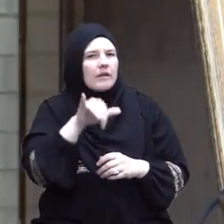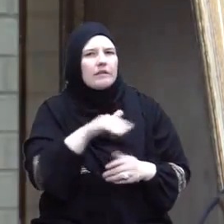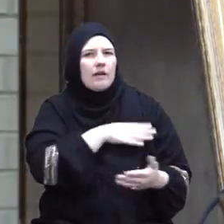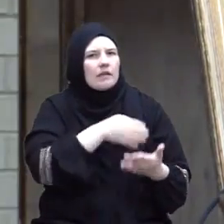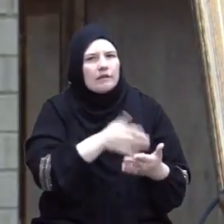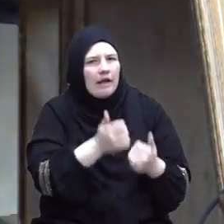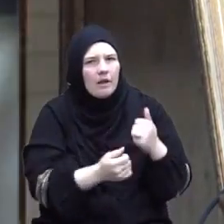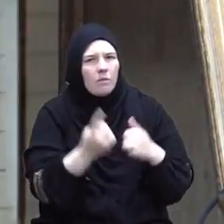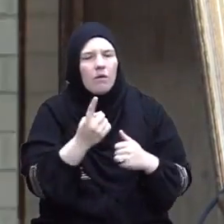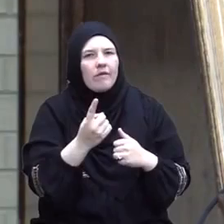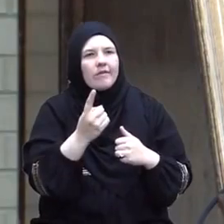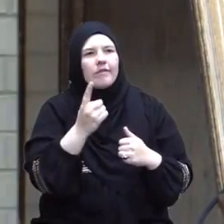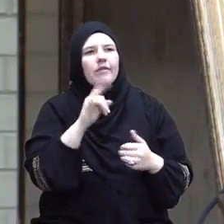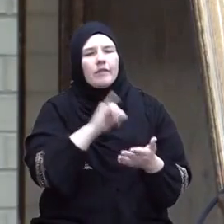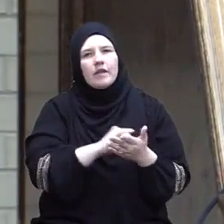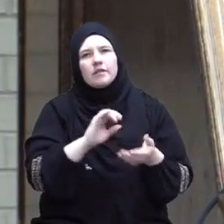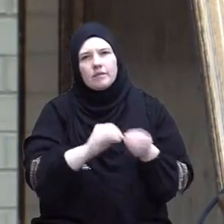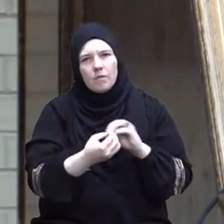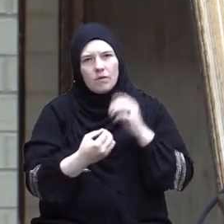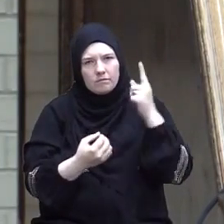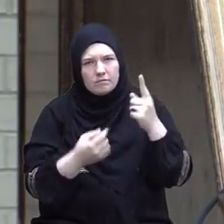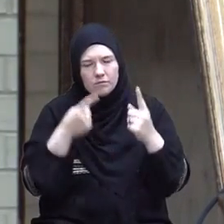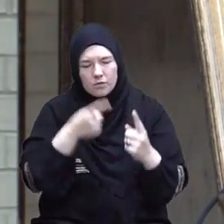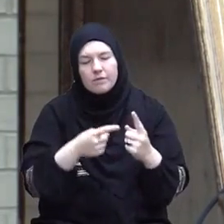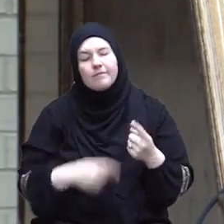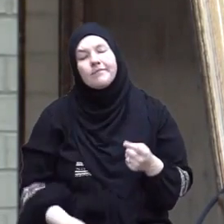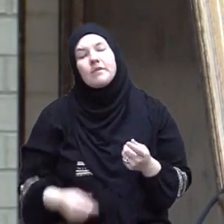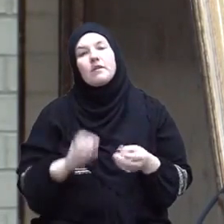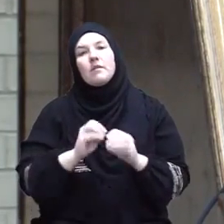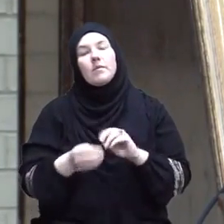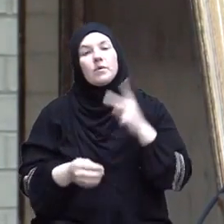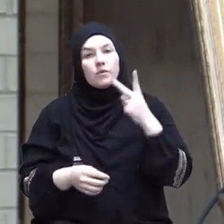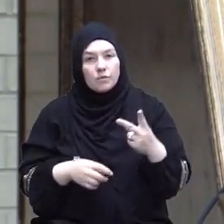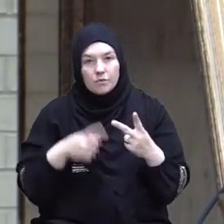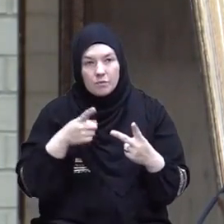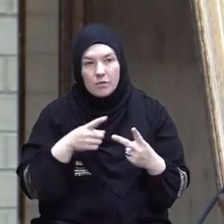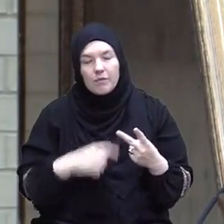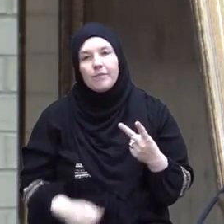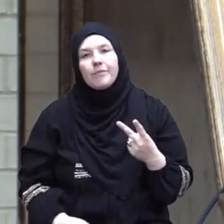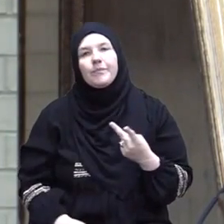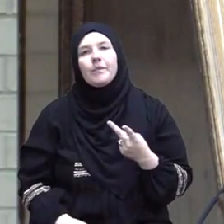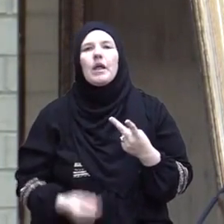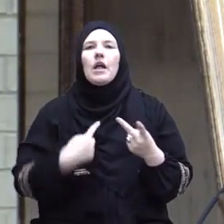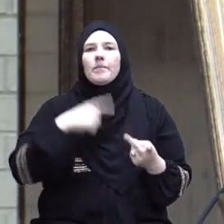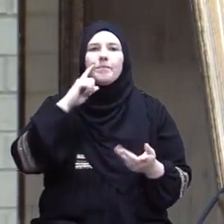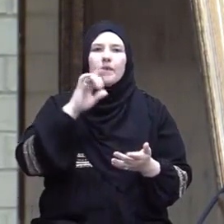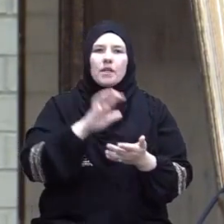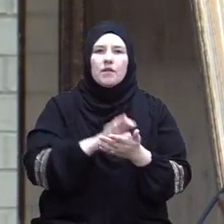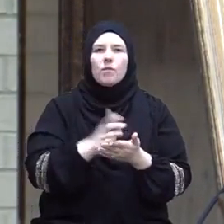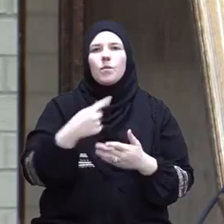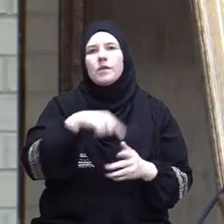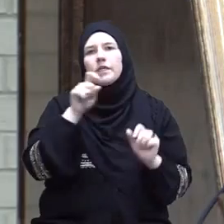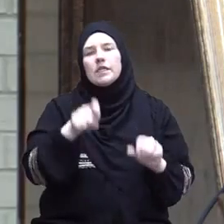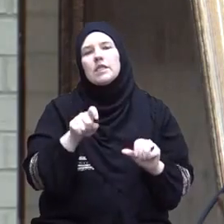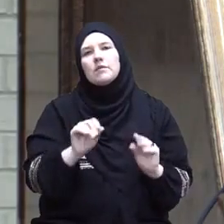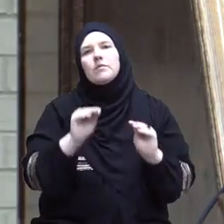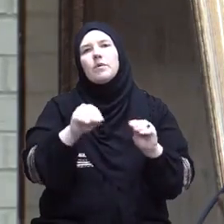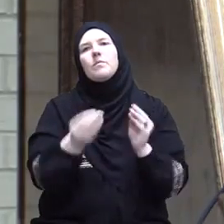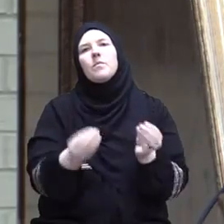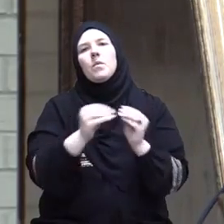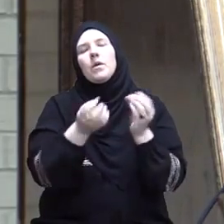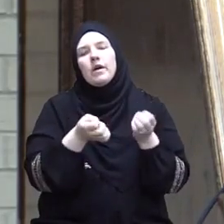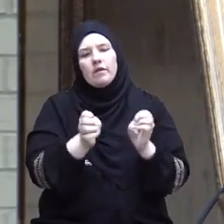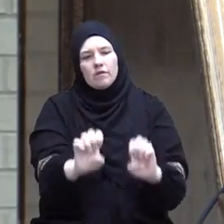anyone. This is point number one. Point number two, I believe we need to put more